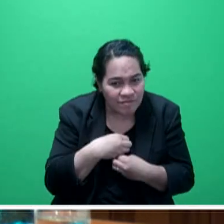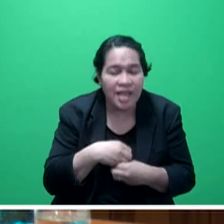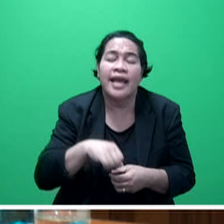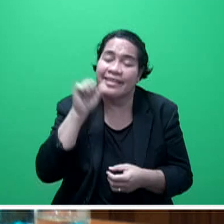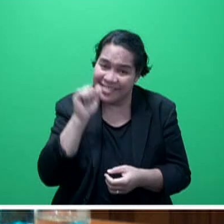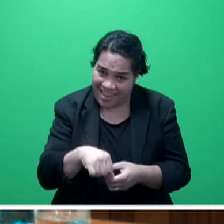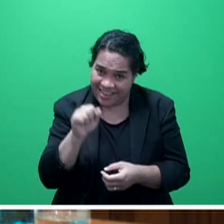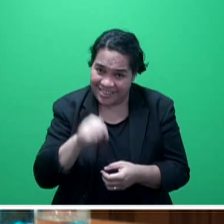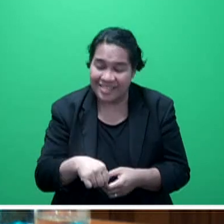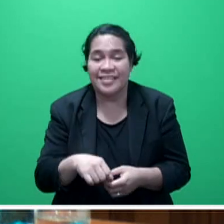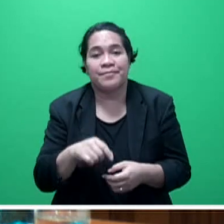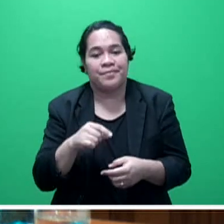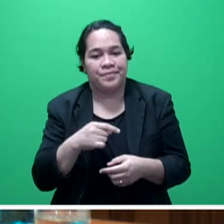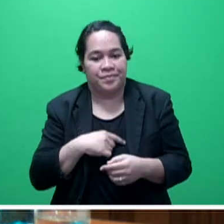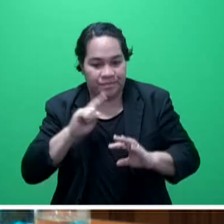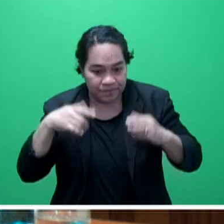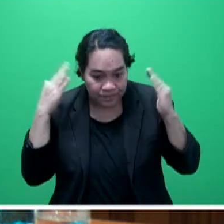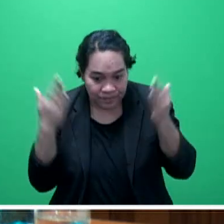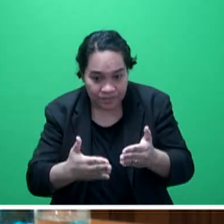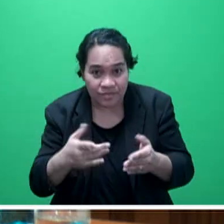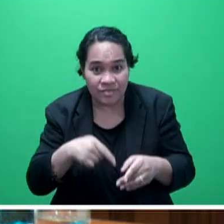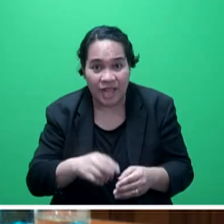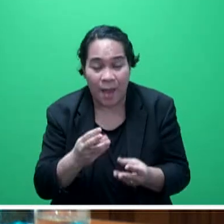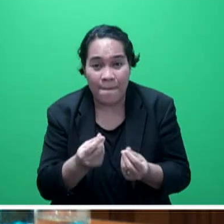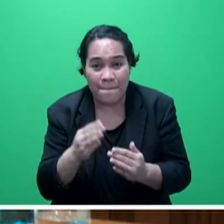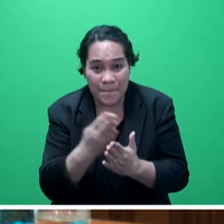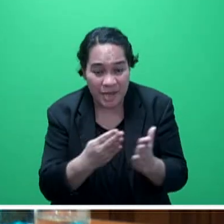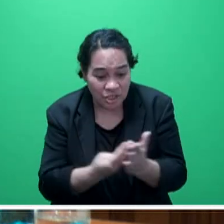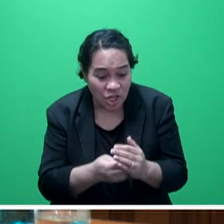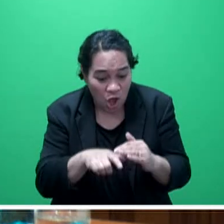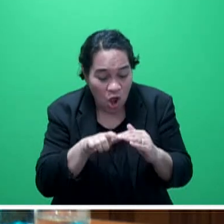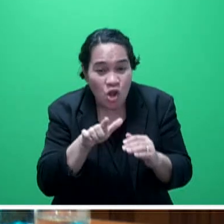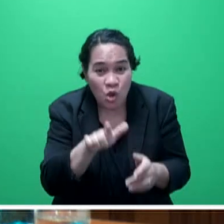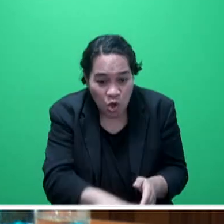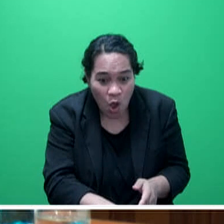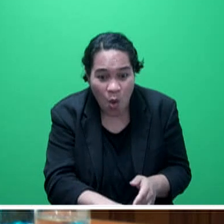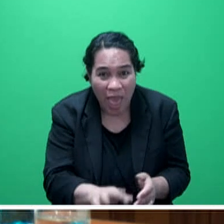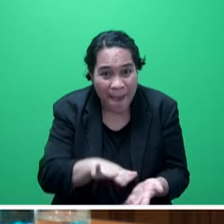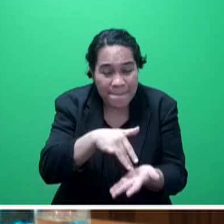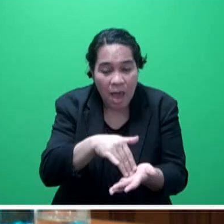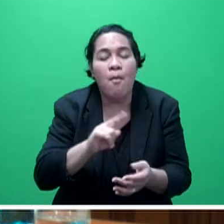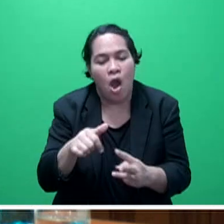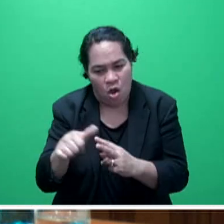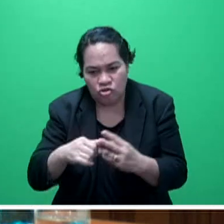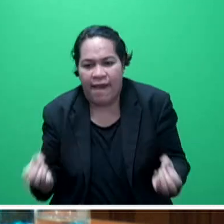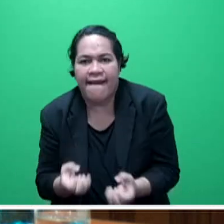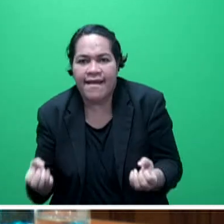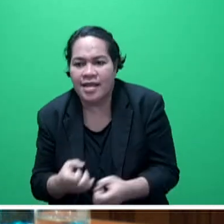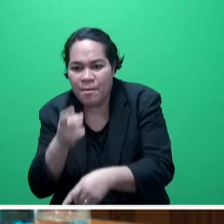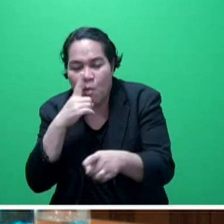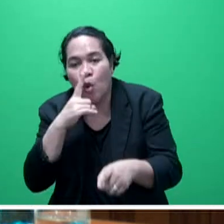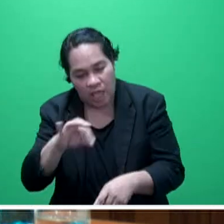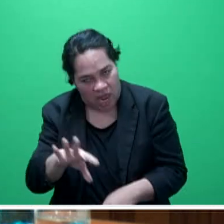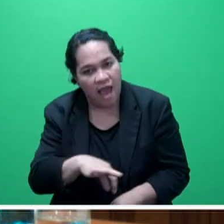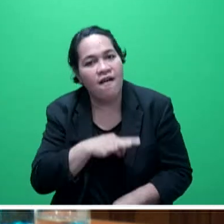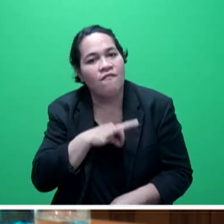yes, in addition to the attention this budget pays to the low and middle income Fijians, it also encourages people who can afford to buy